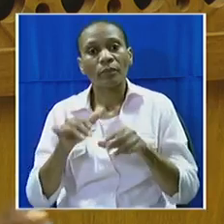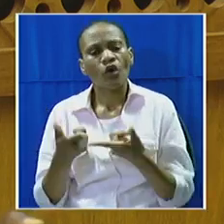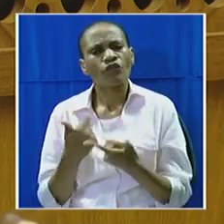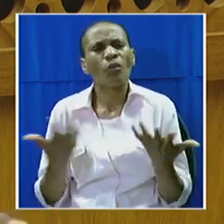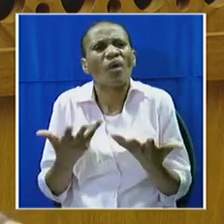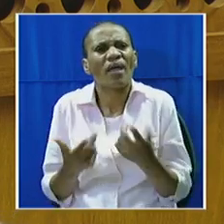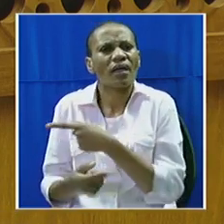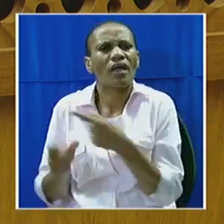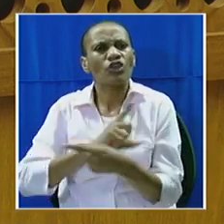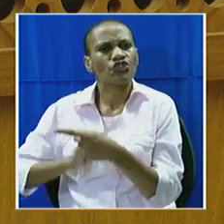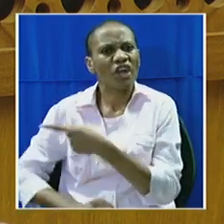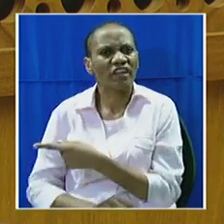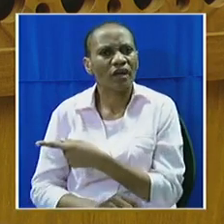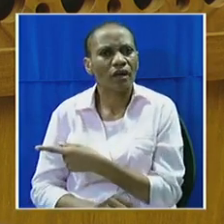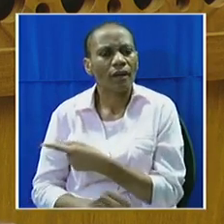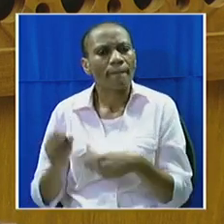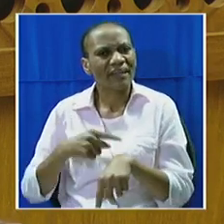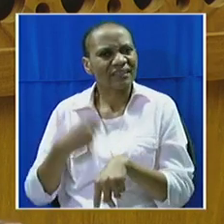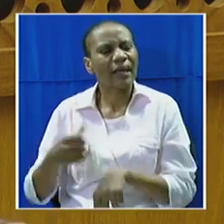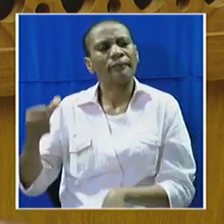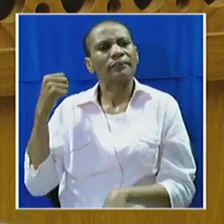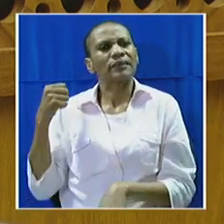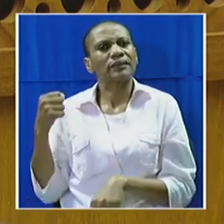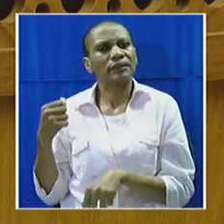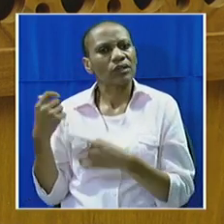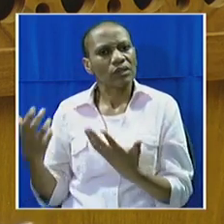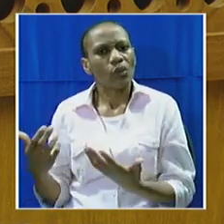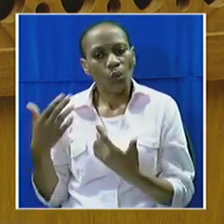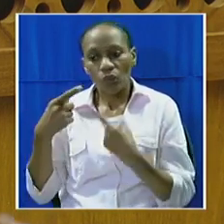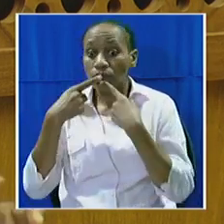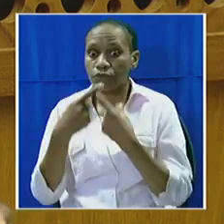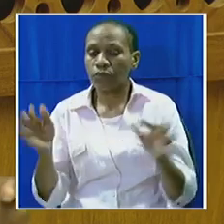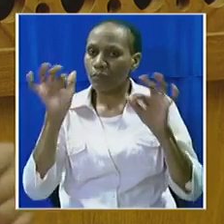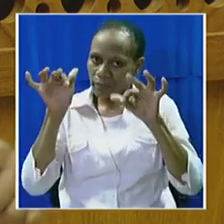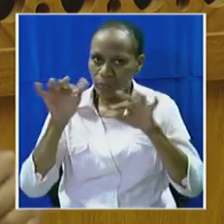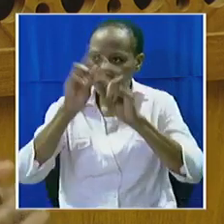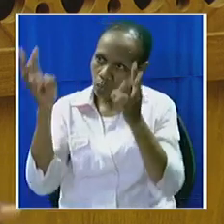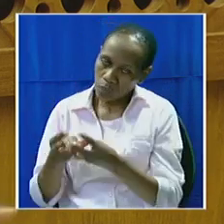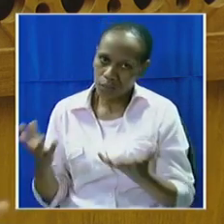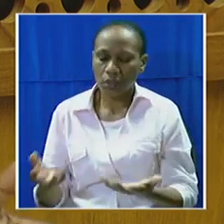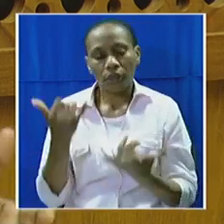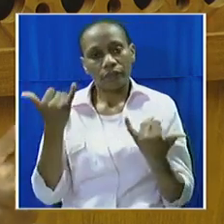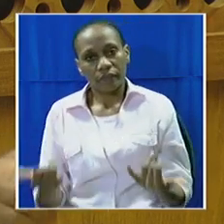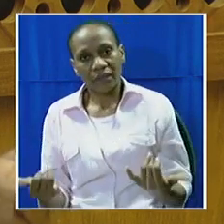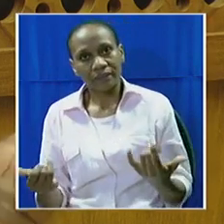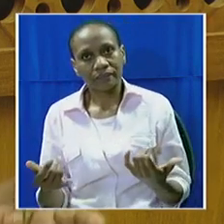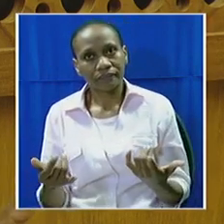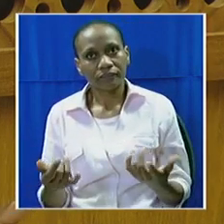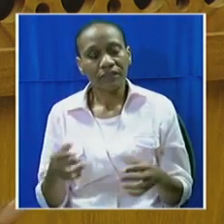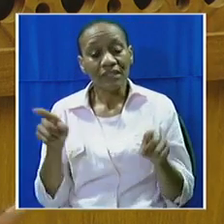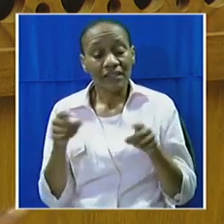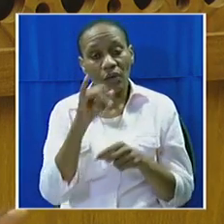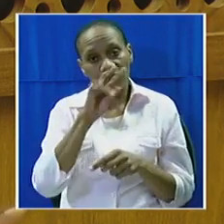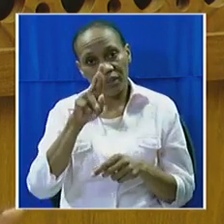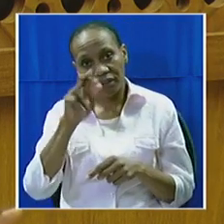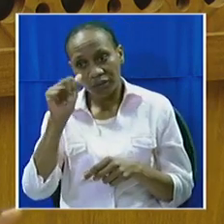time it was declared a matter of public emergency. And then, of course, same both Iran